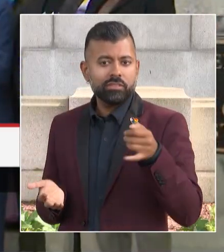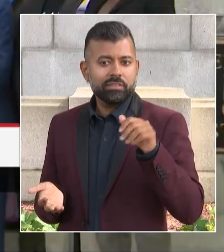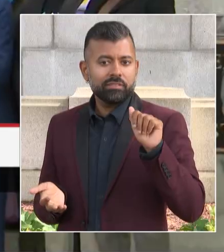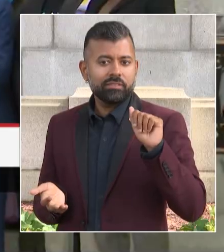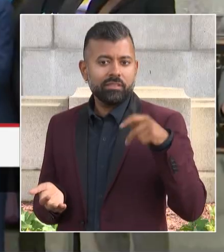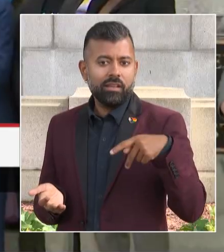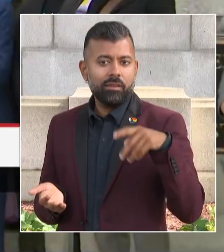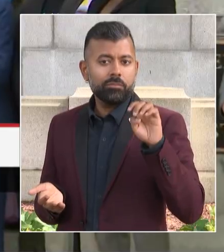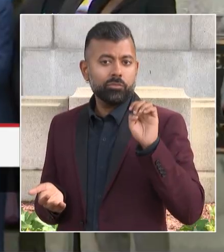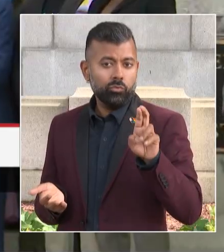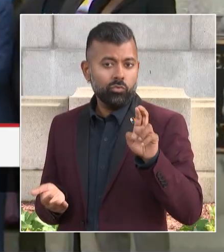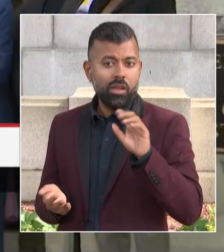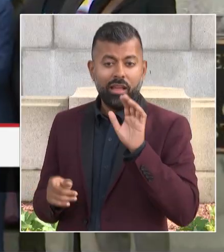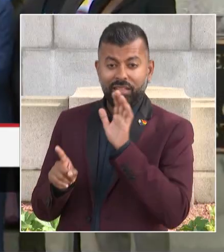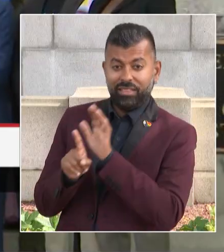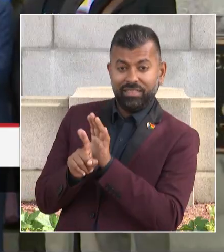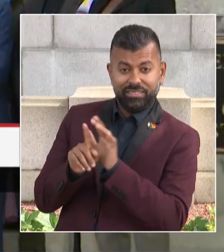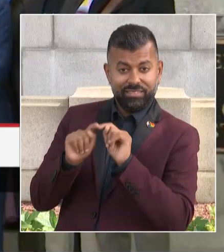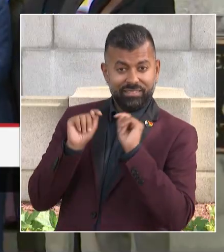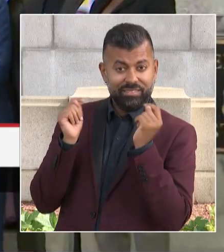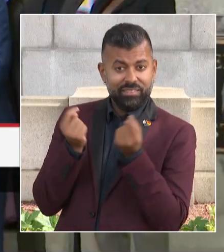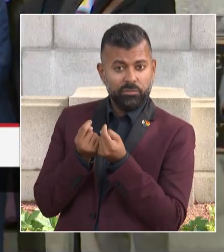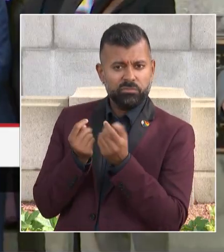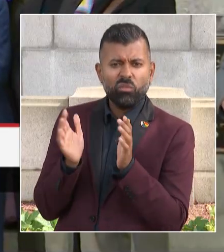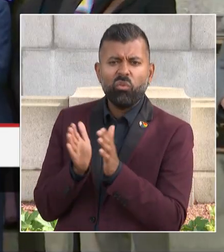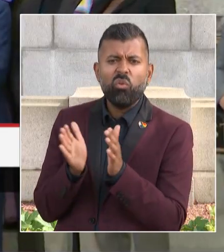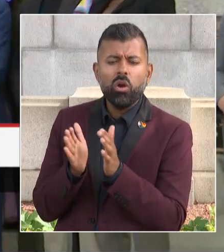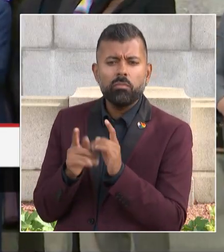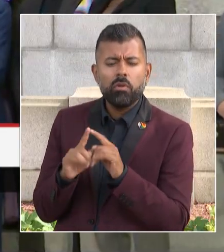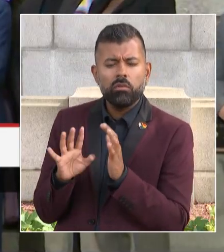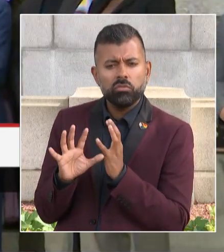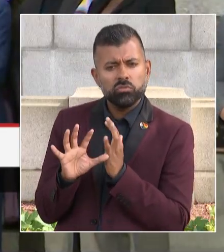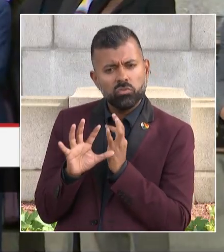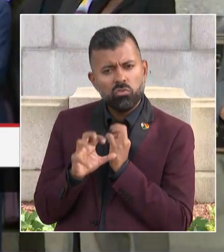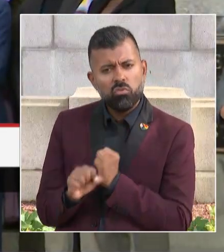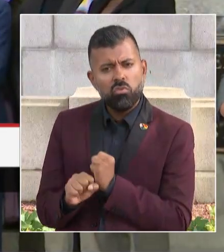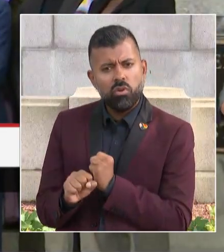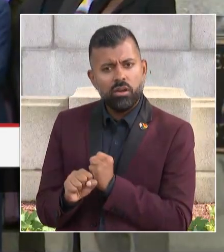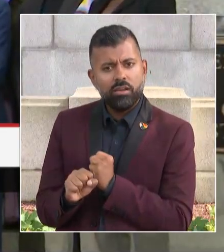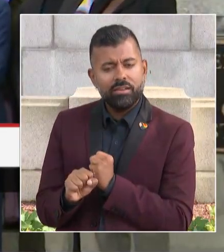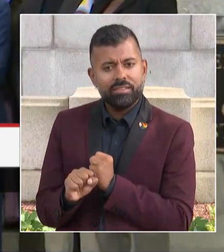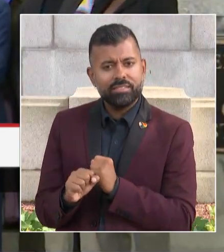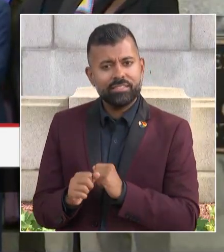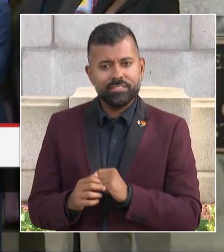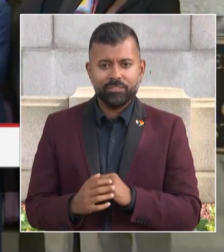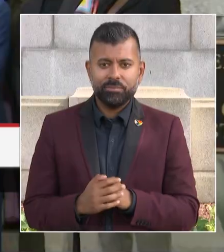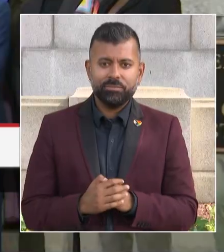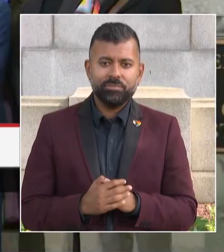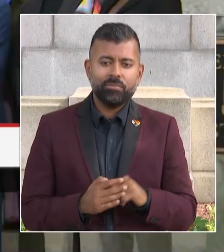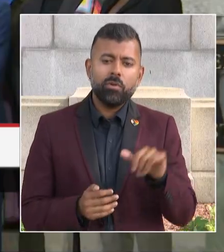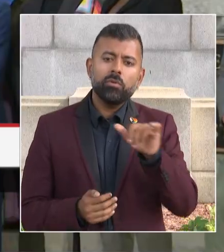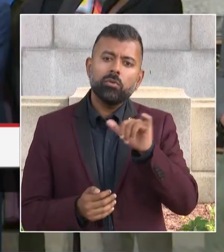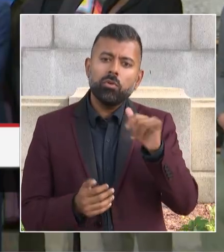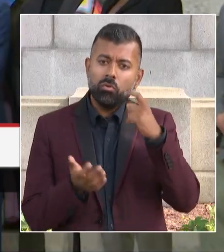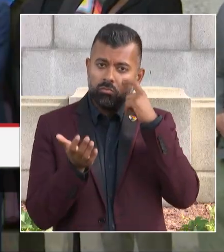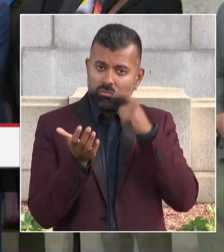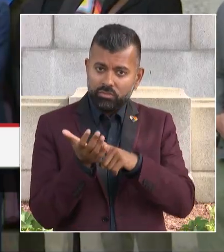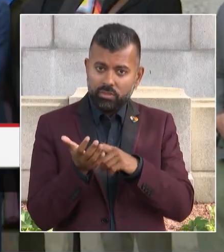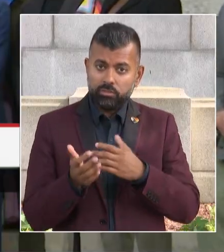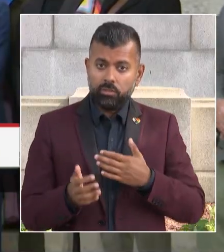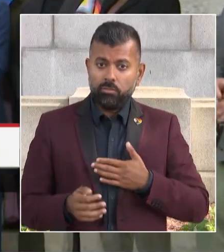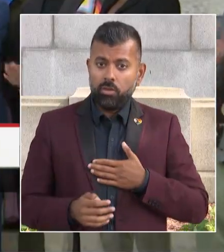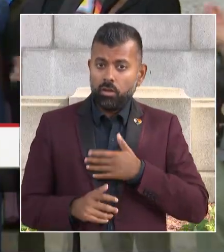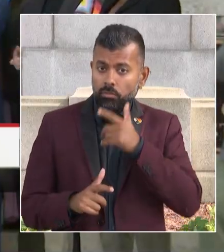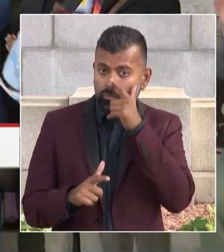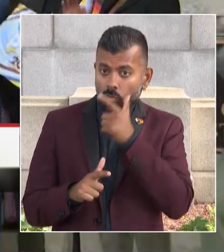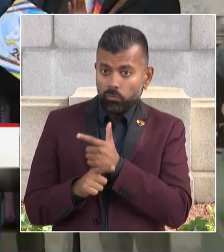team. It's a small but mighty crew, and we're proud. I also want to acknowledge my brother who's here. First brother, Muriel